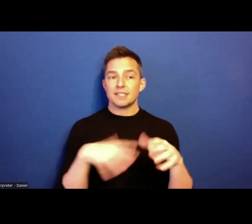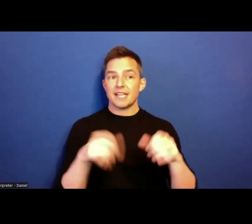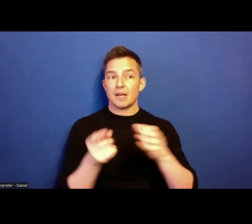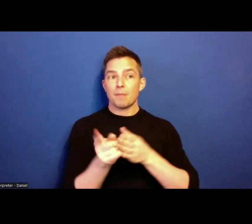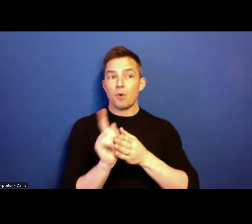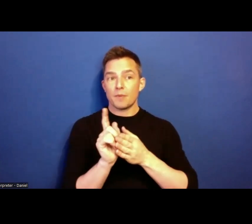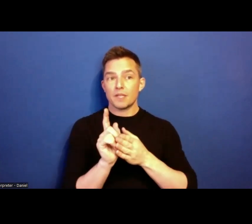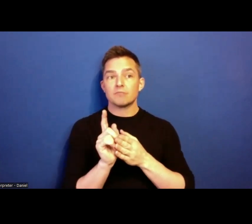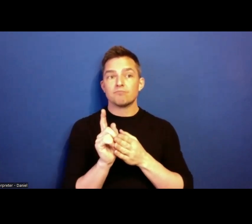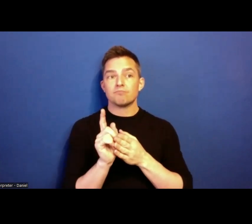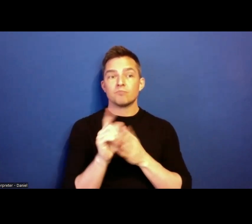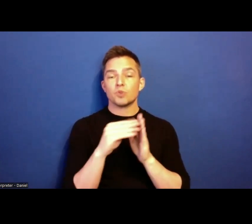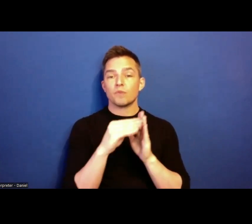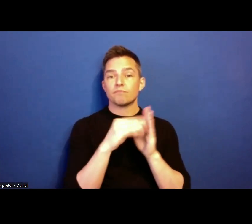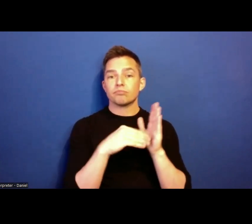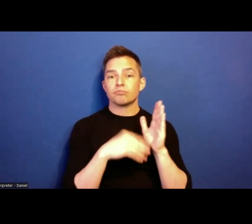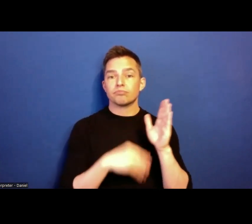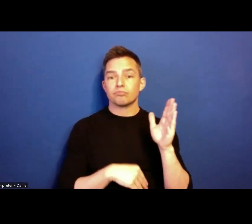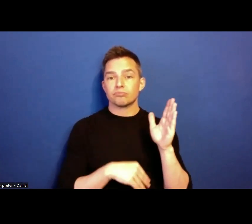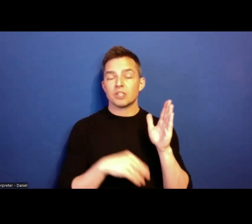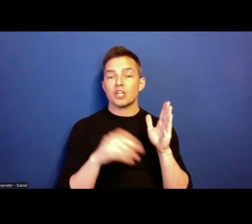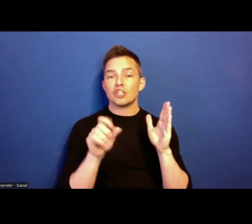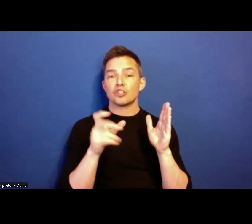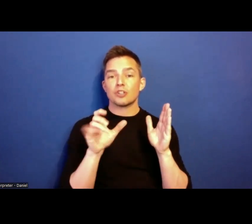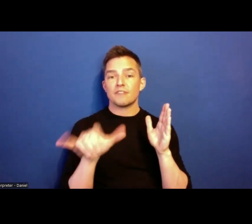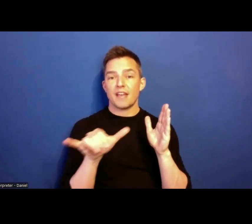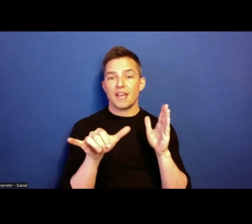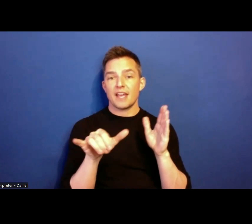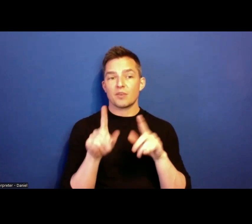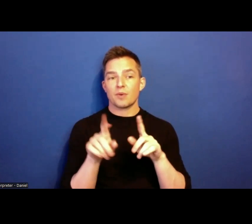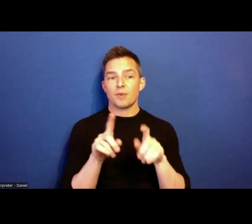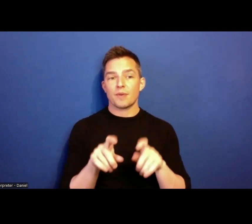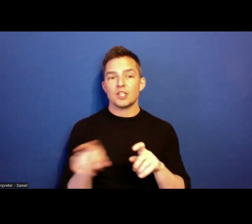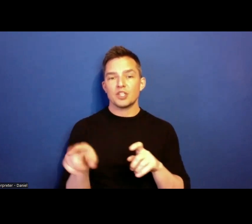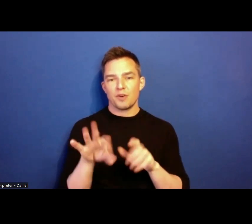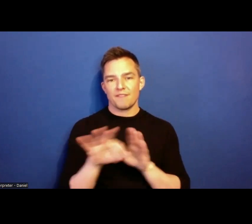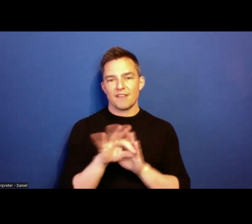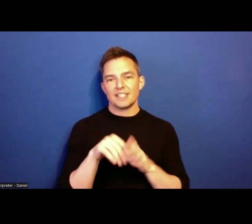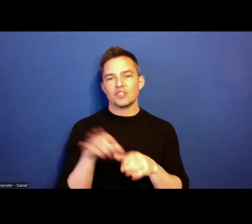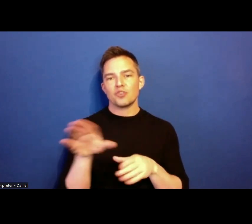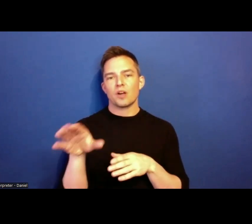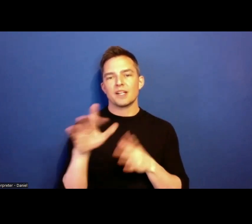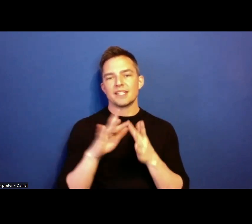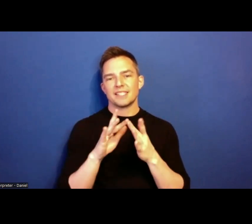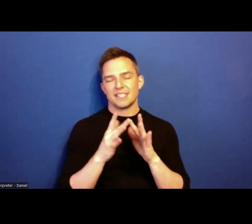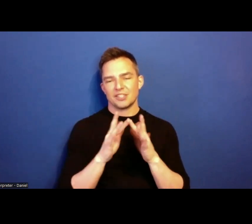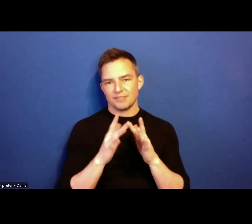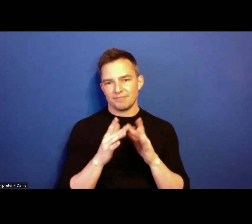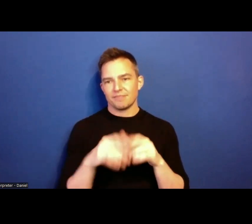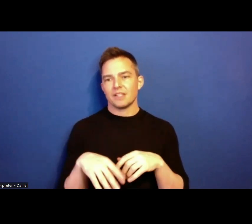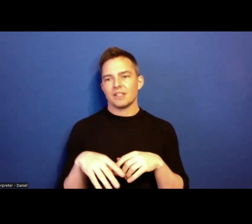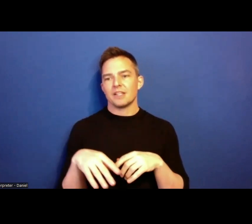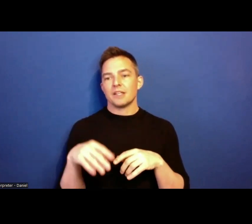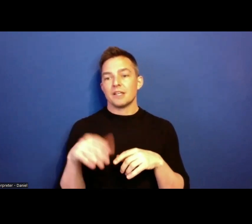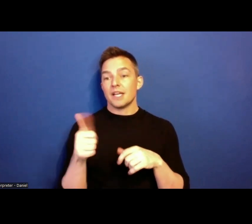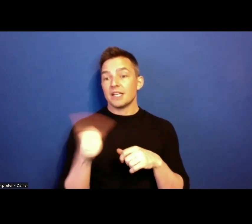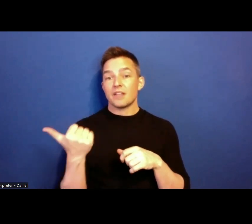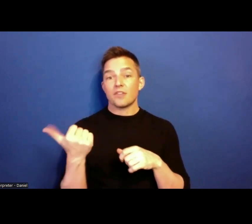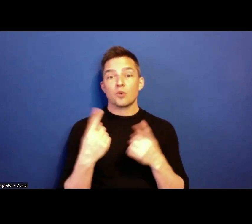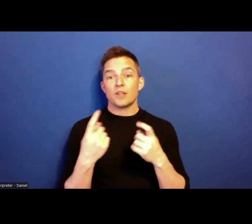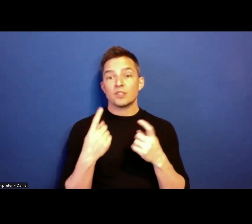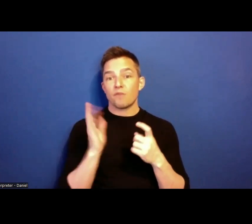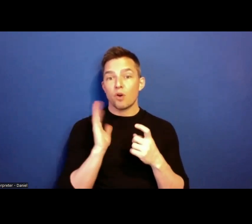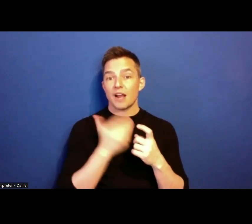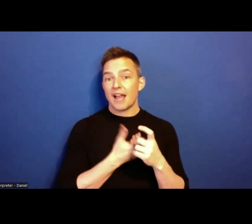moment to fill out the survey that you'll see in your browser. And if you have any additional questions for